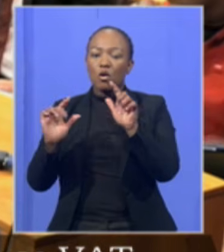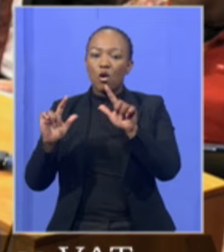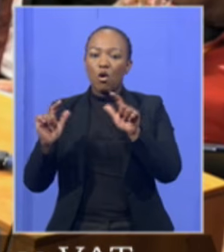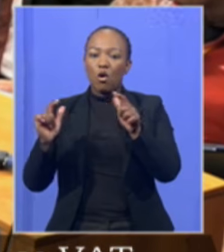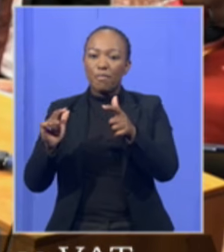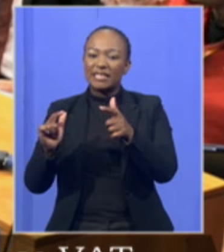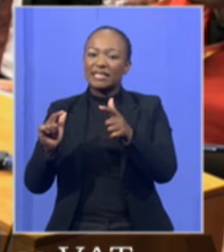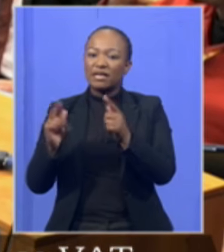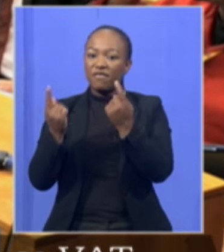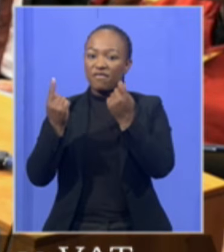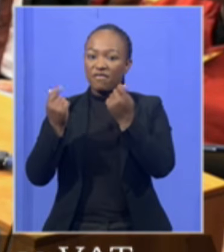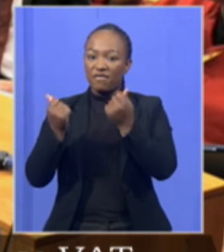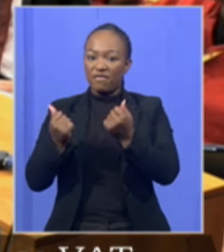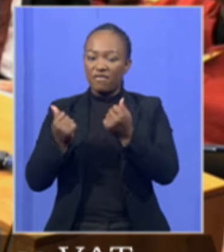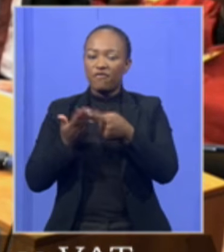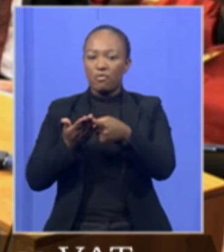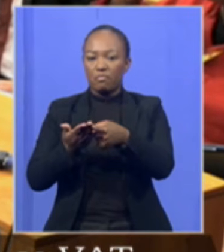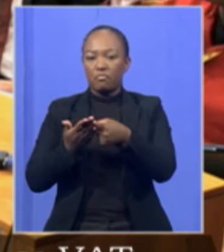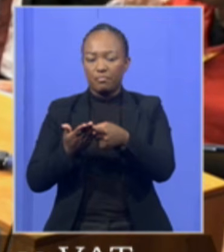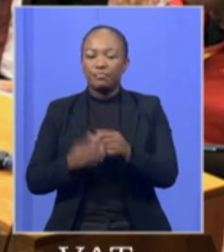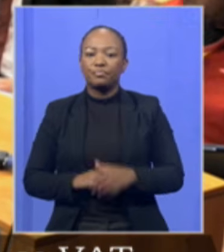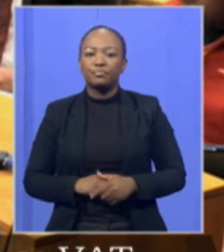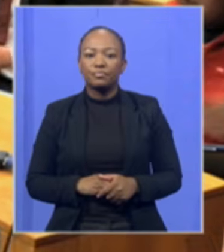ka sekasekiwa.